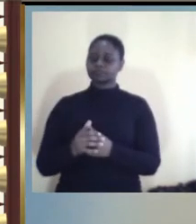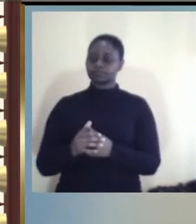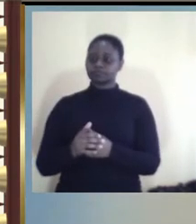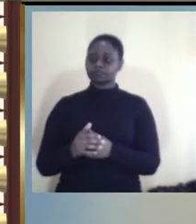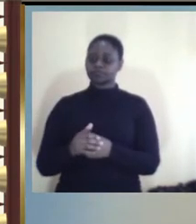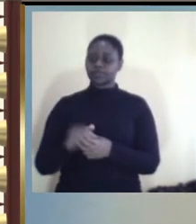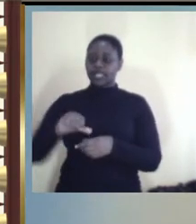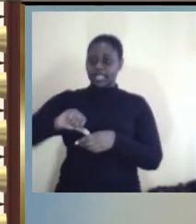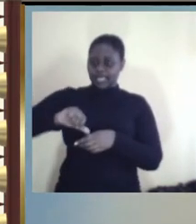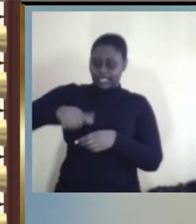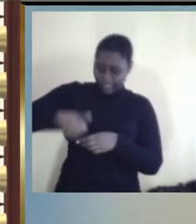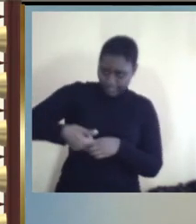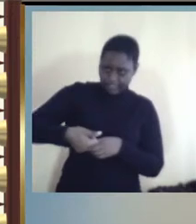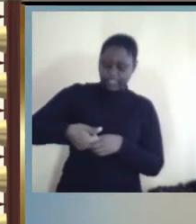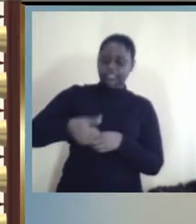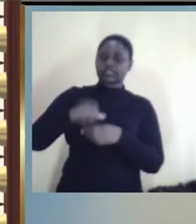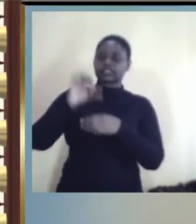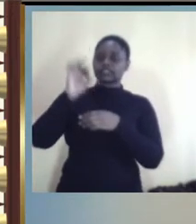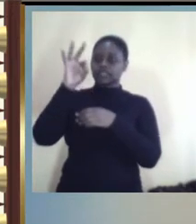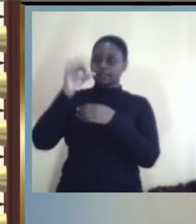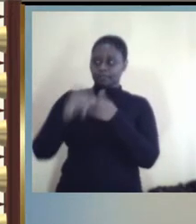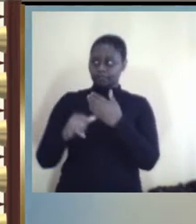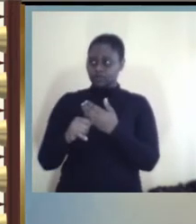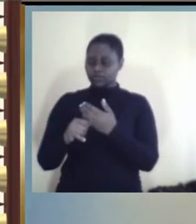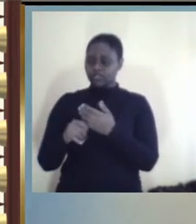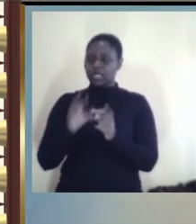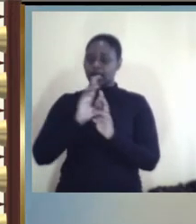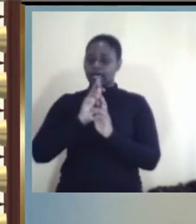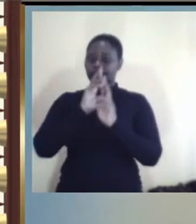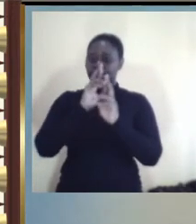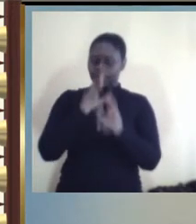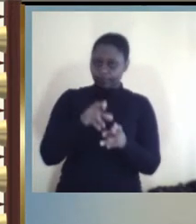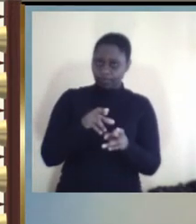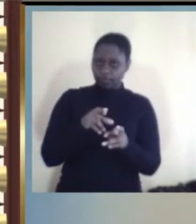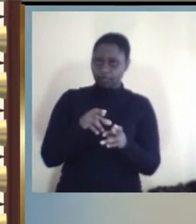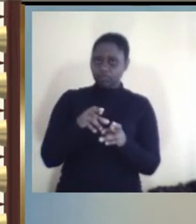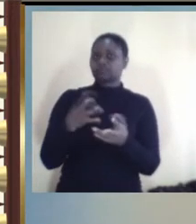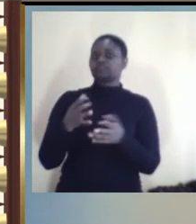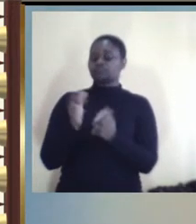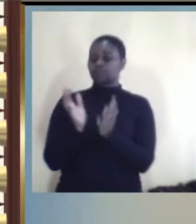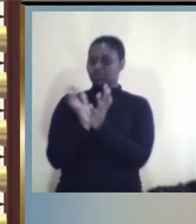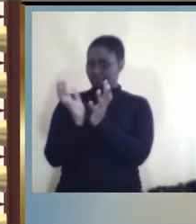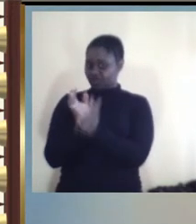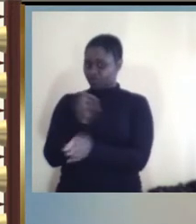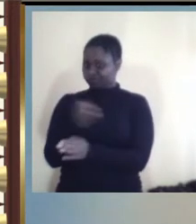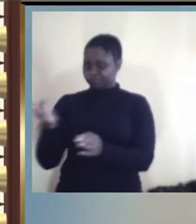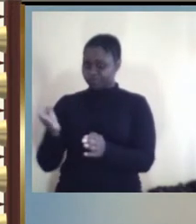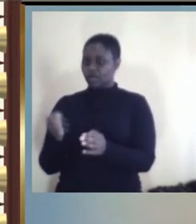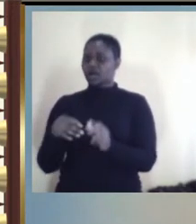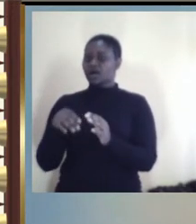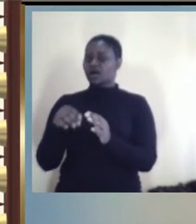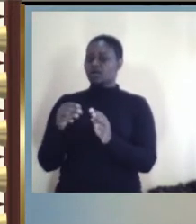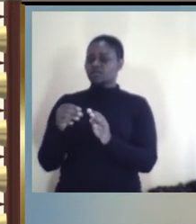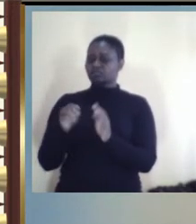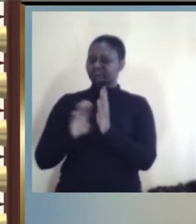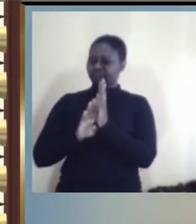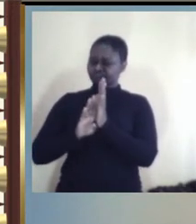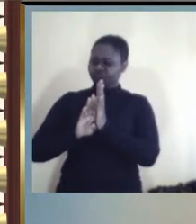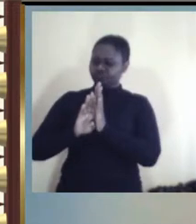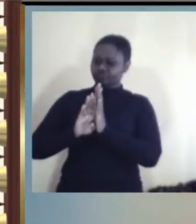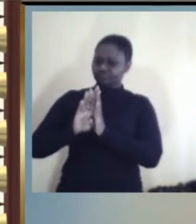in the next 3 months reports to the House on progress regarding